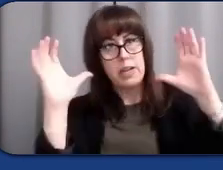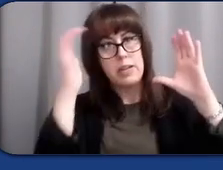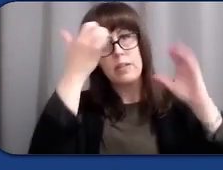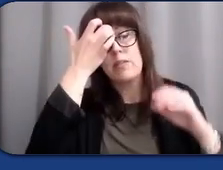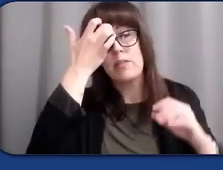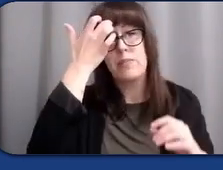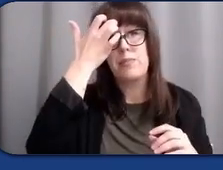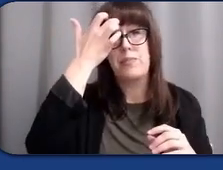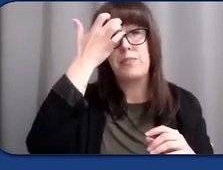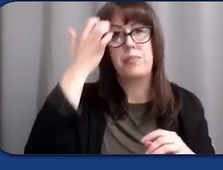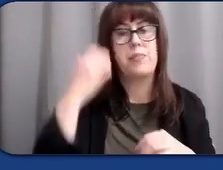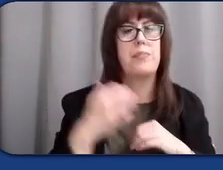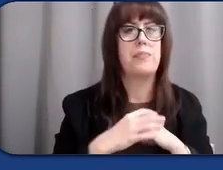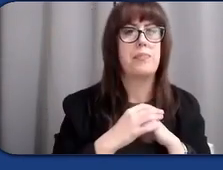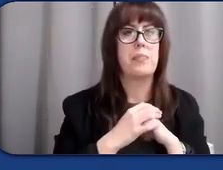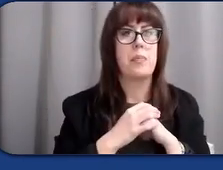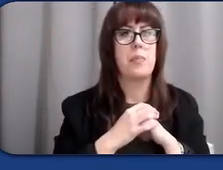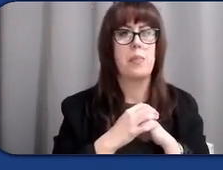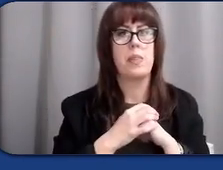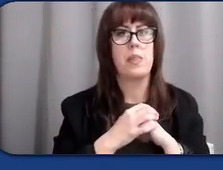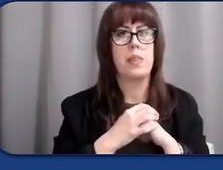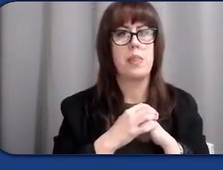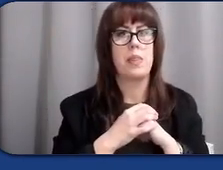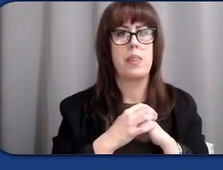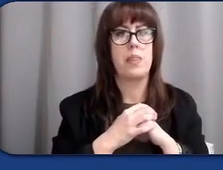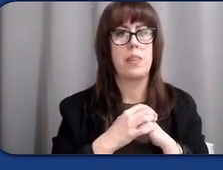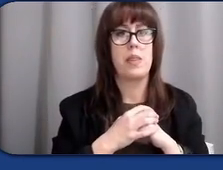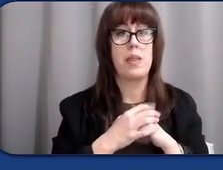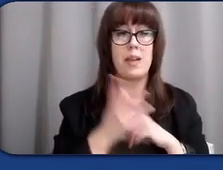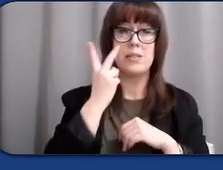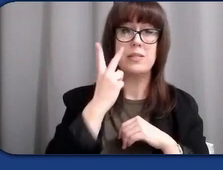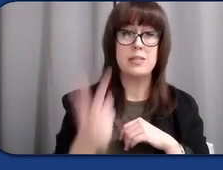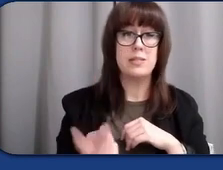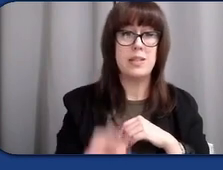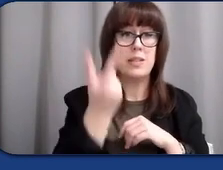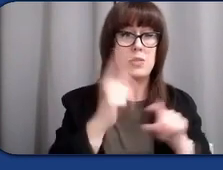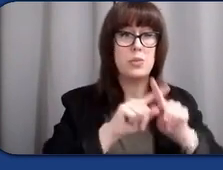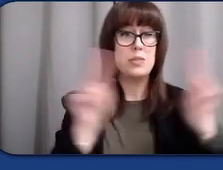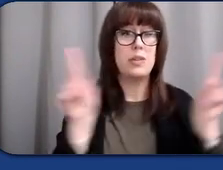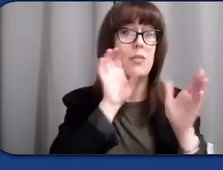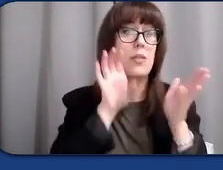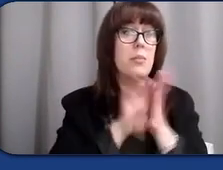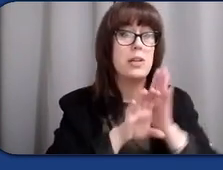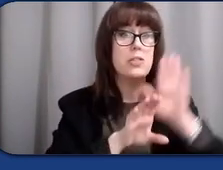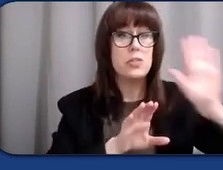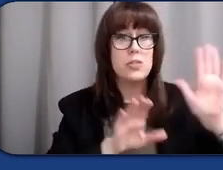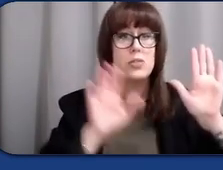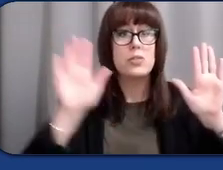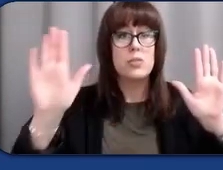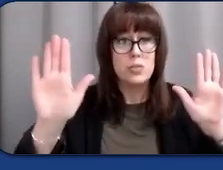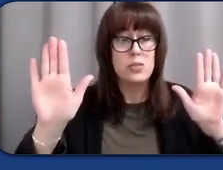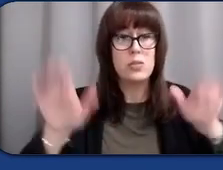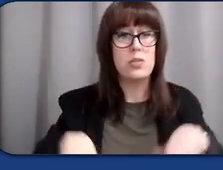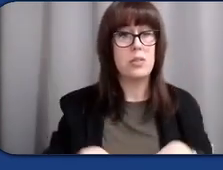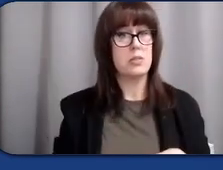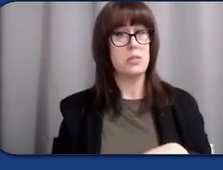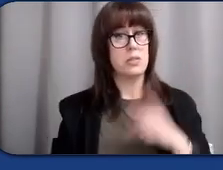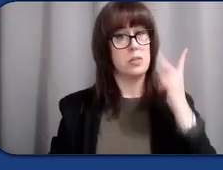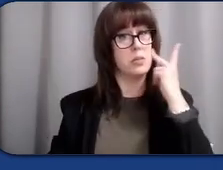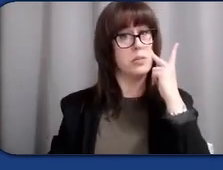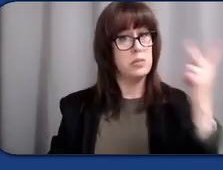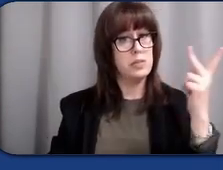when you look at the two different pictures that were shown up there, one, you see kids